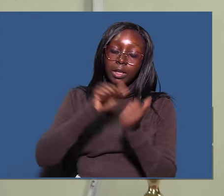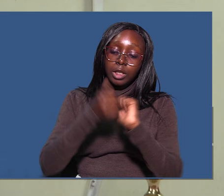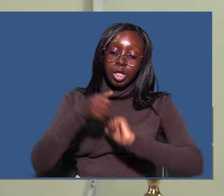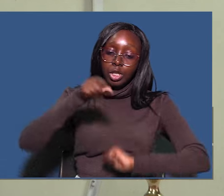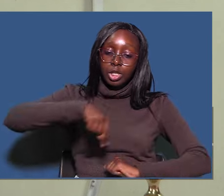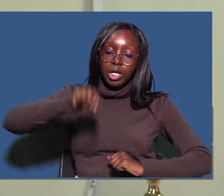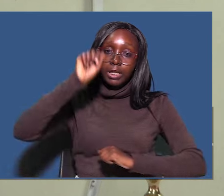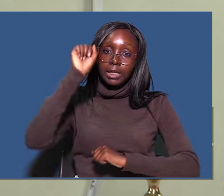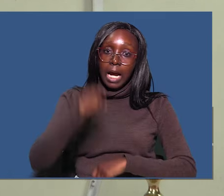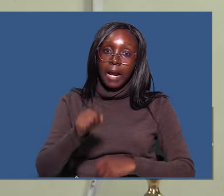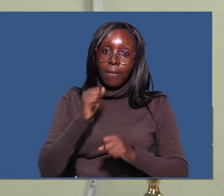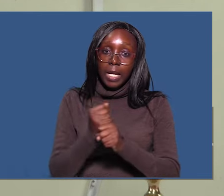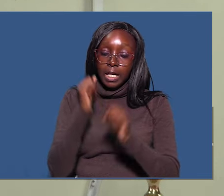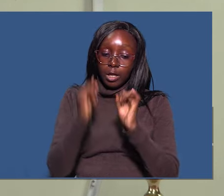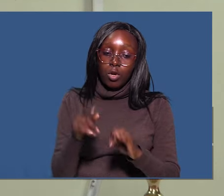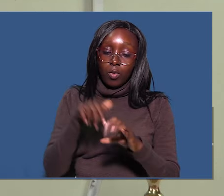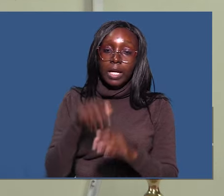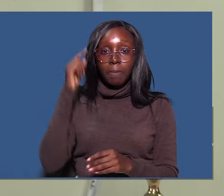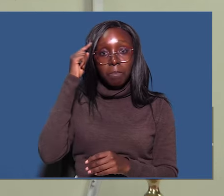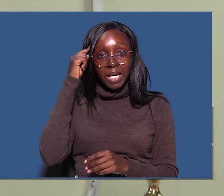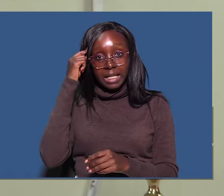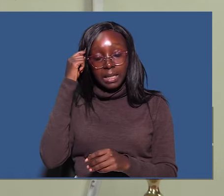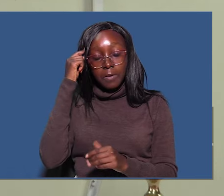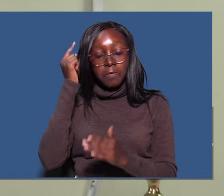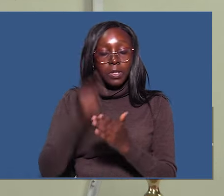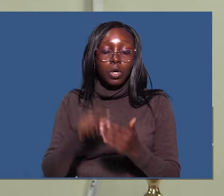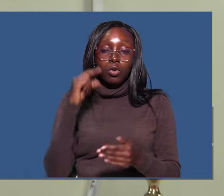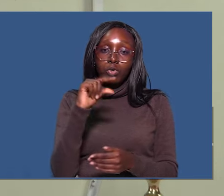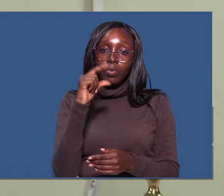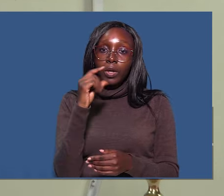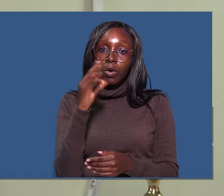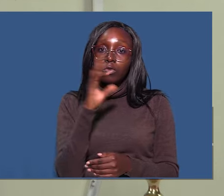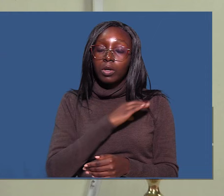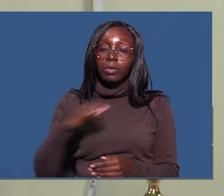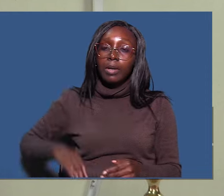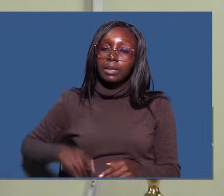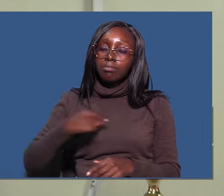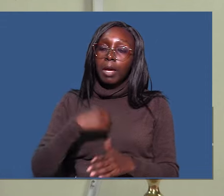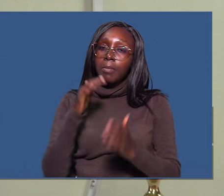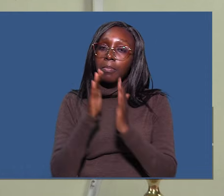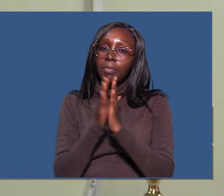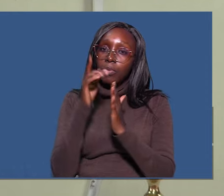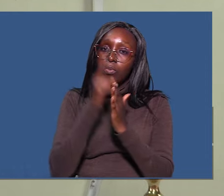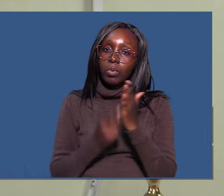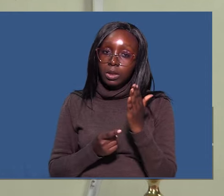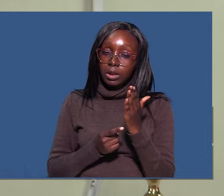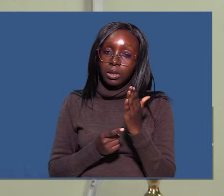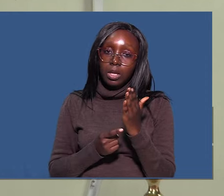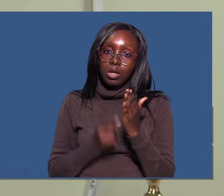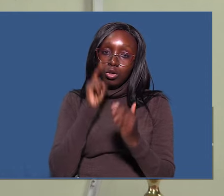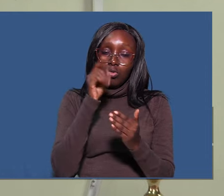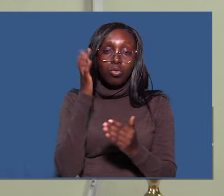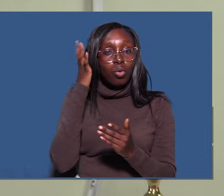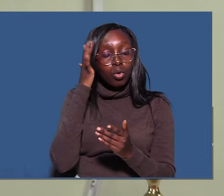our mind, even in our attitude, is the gospel of Christ. How I pray that you will